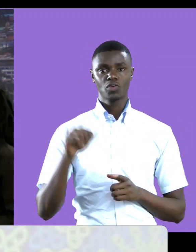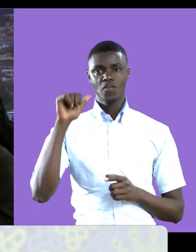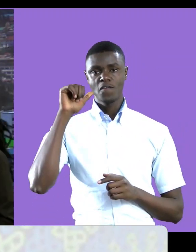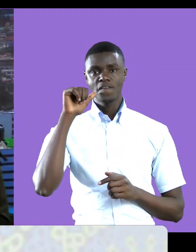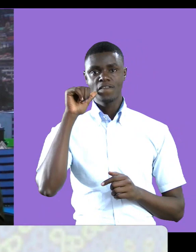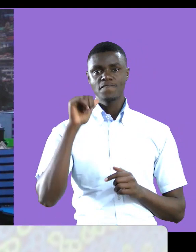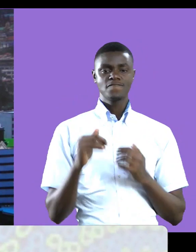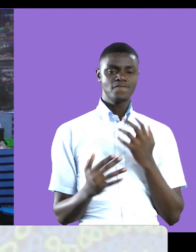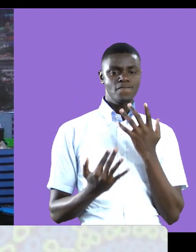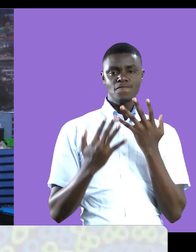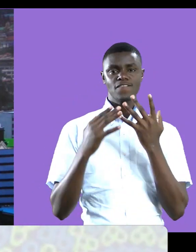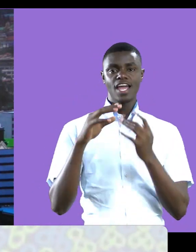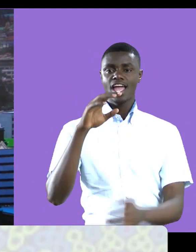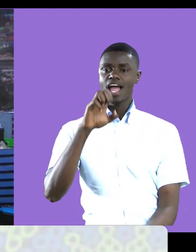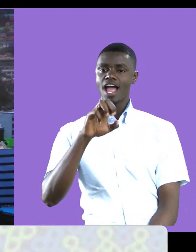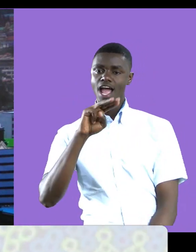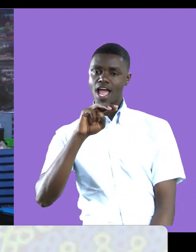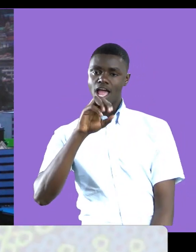in.